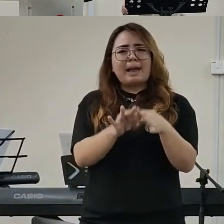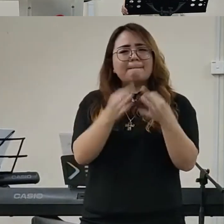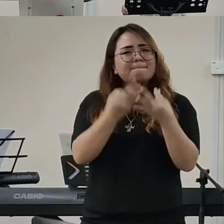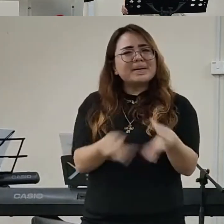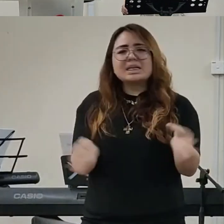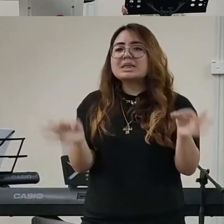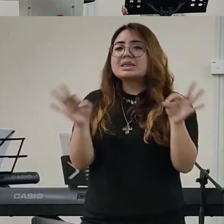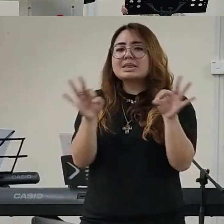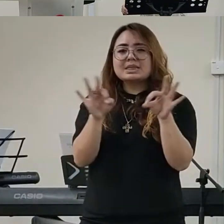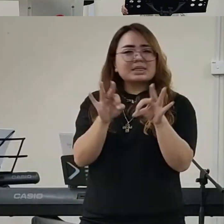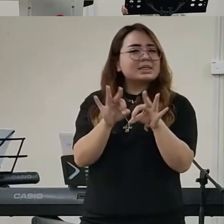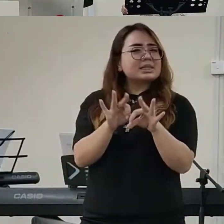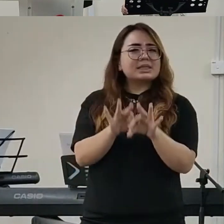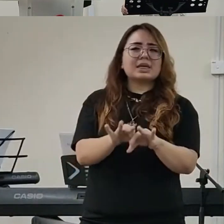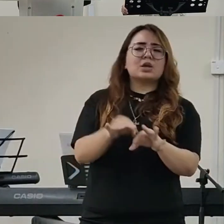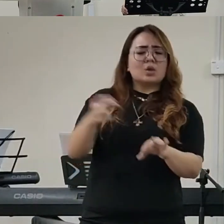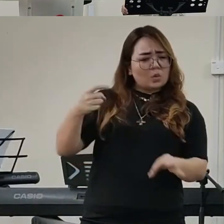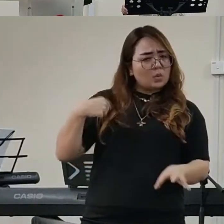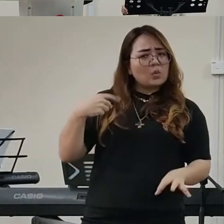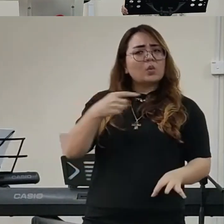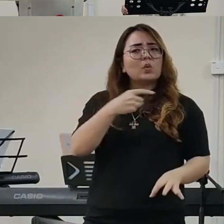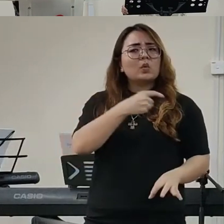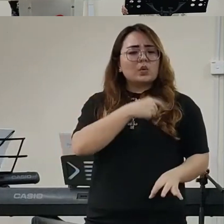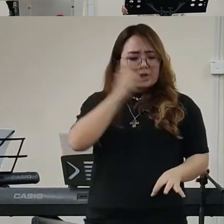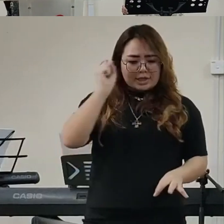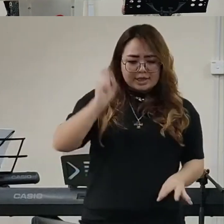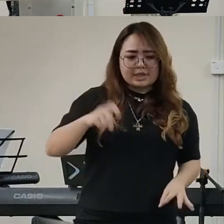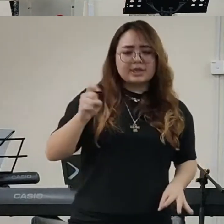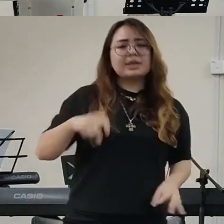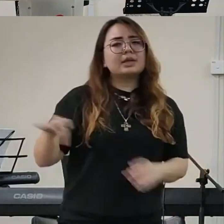it. I have no choice. I'll do it.